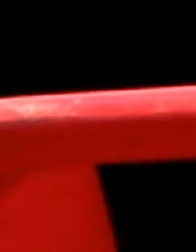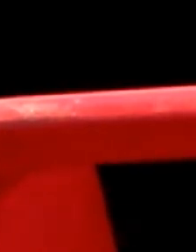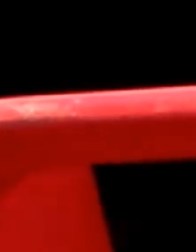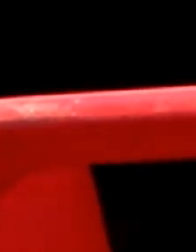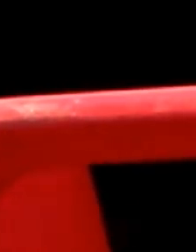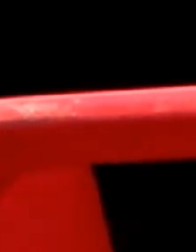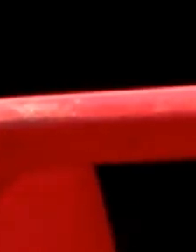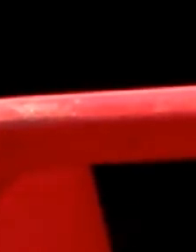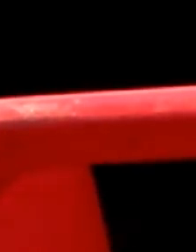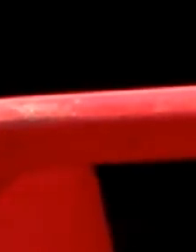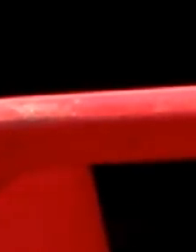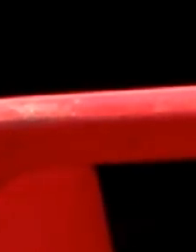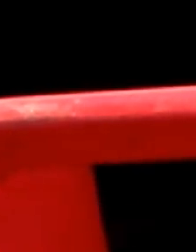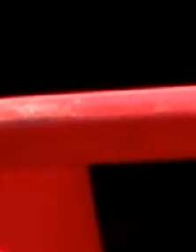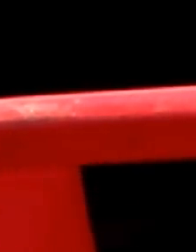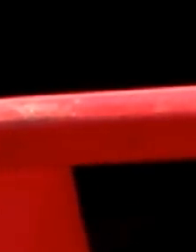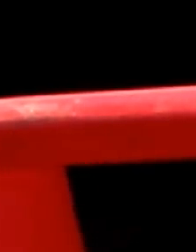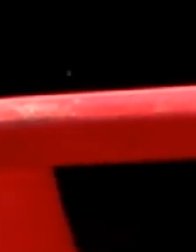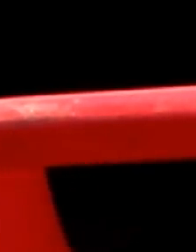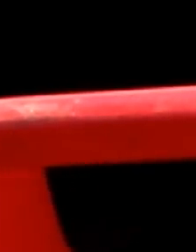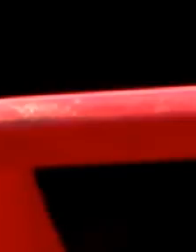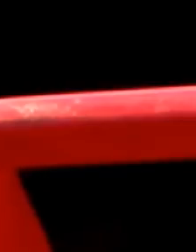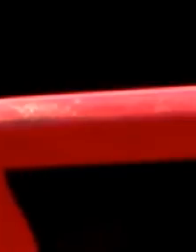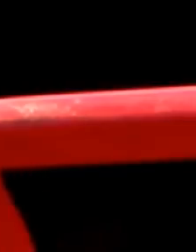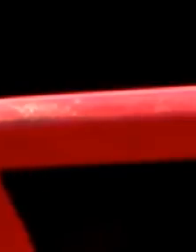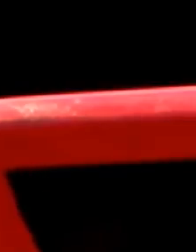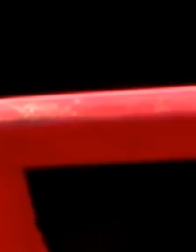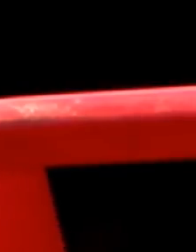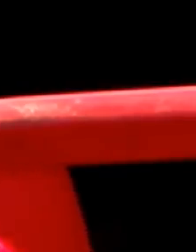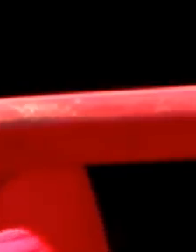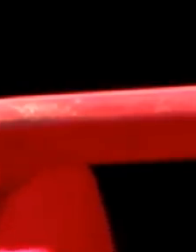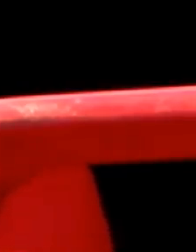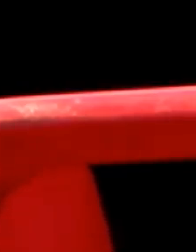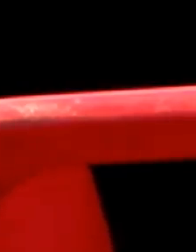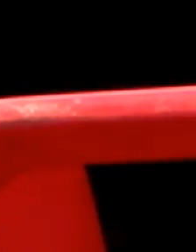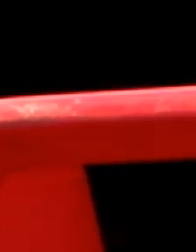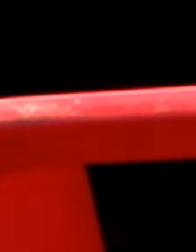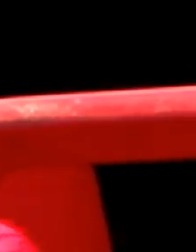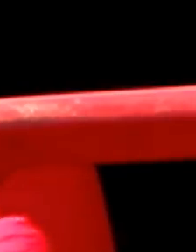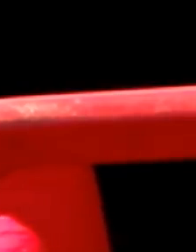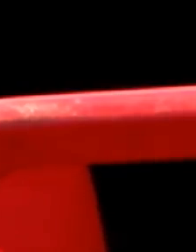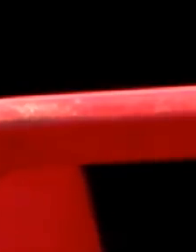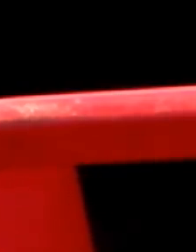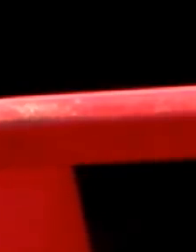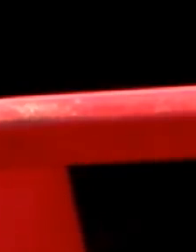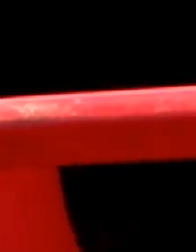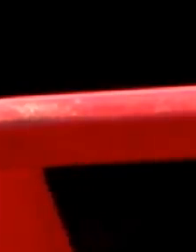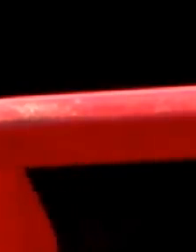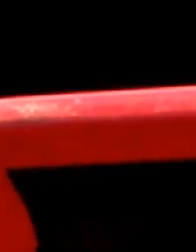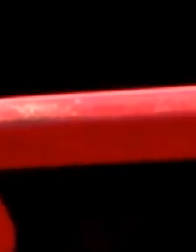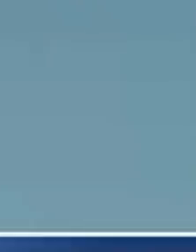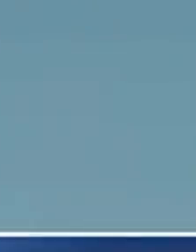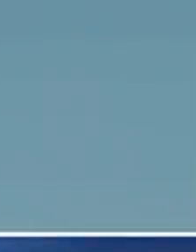Harassing our brothers and our mothers in all the farm in this community. They beat them with the Obankela